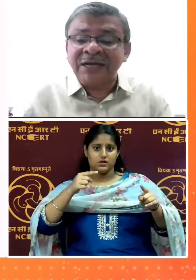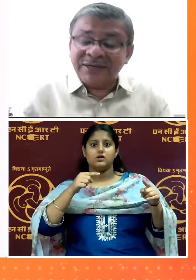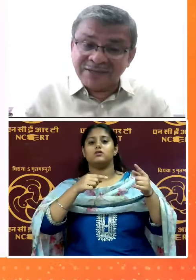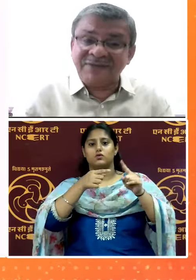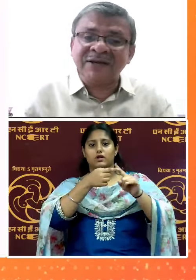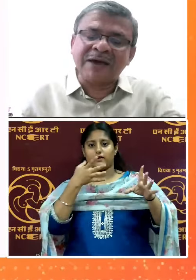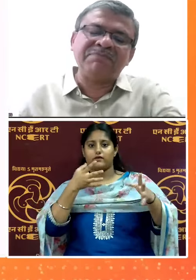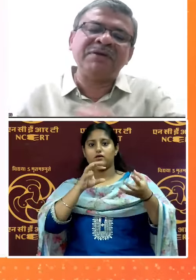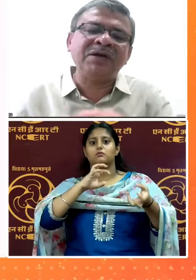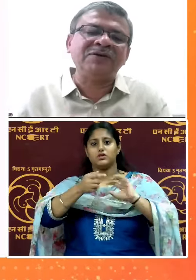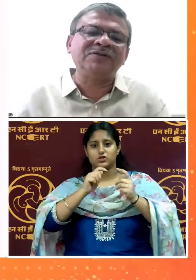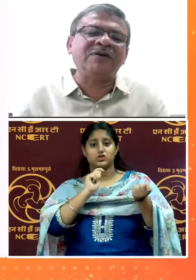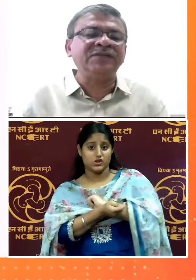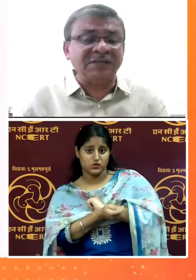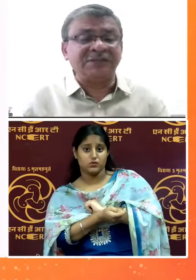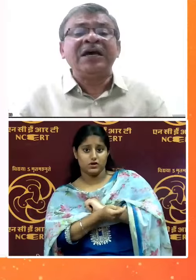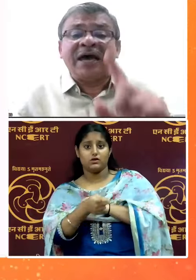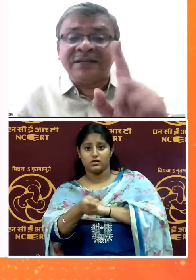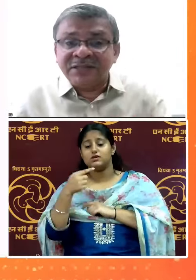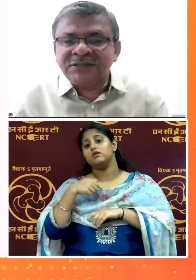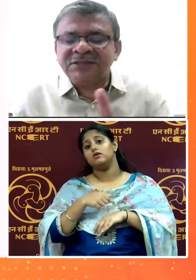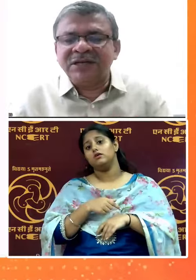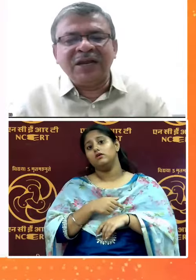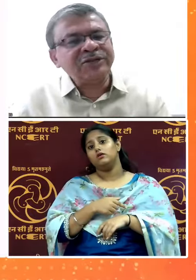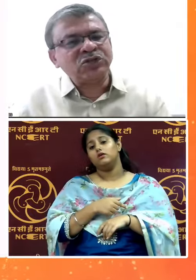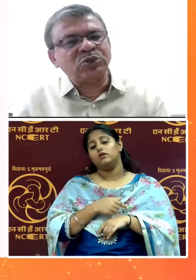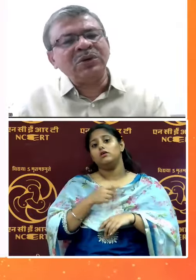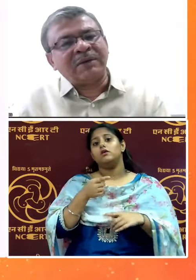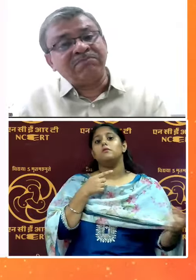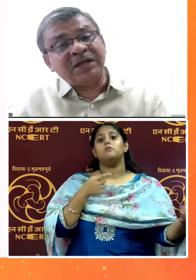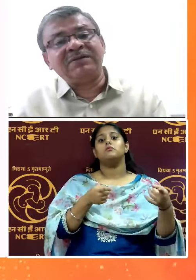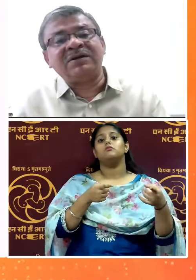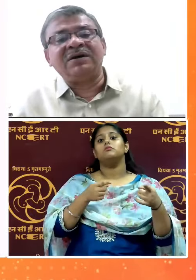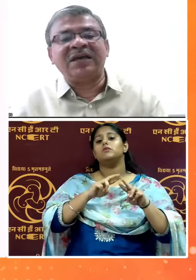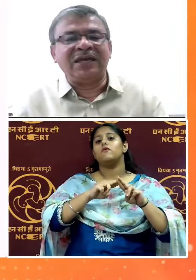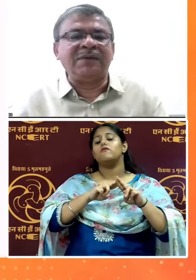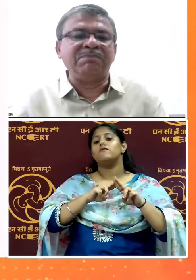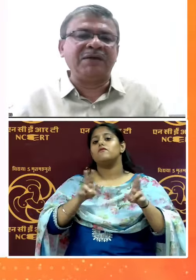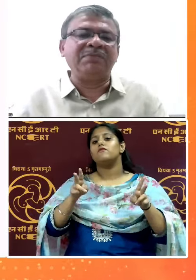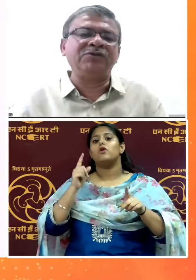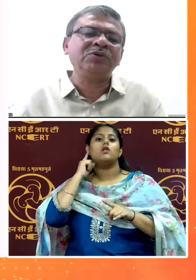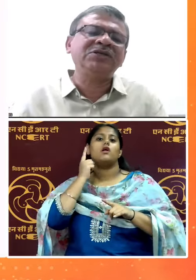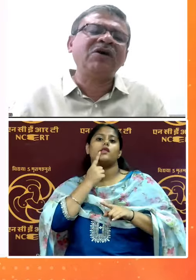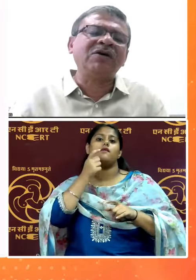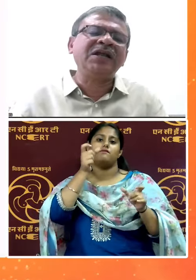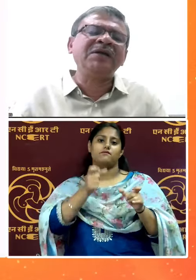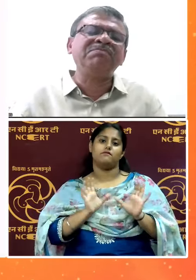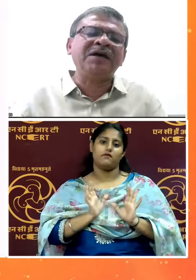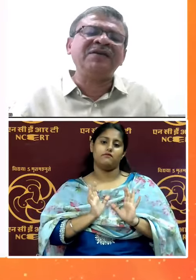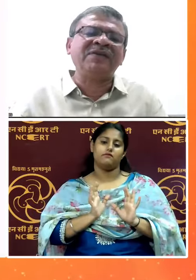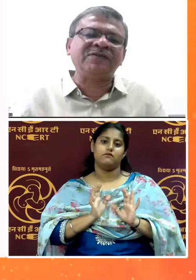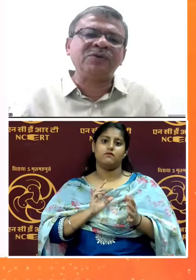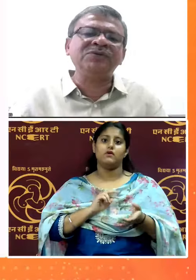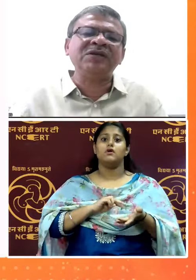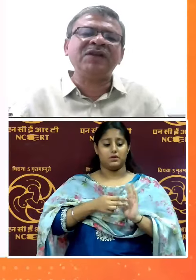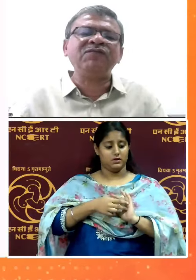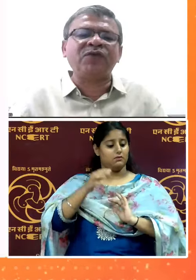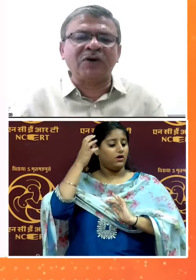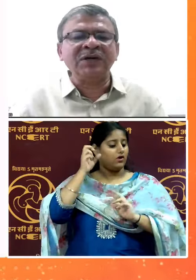impulse doesn't happen because of this. And this leads to complete hearing impairment. So the cochlear implant is